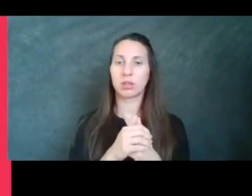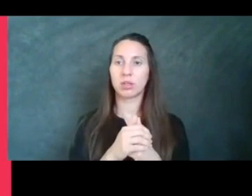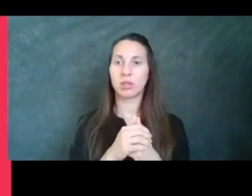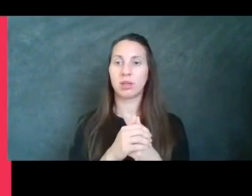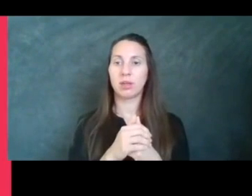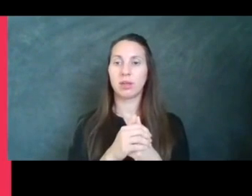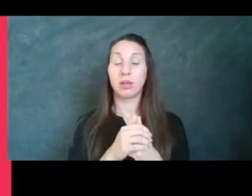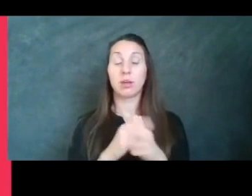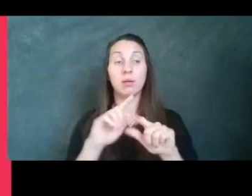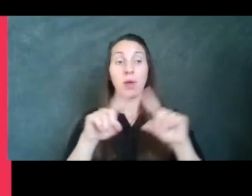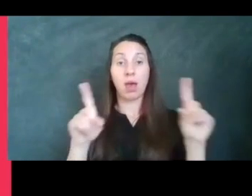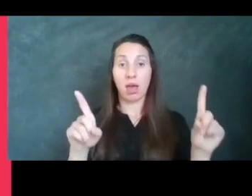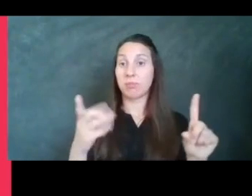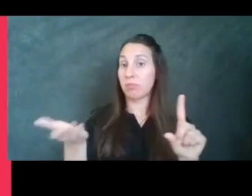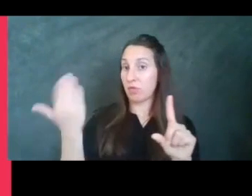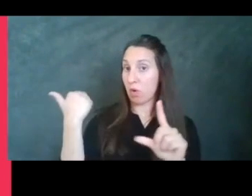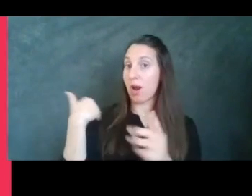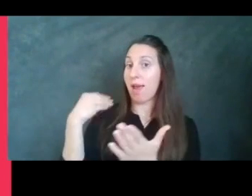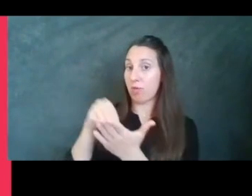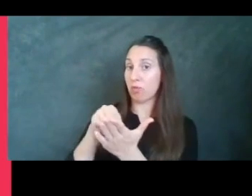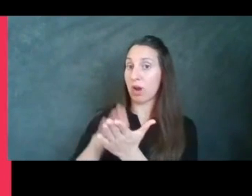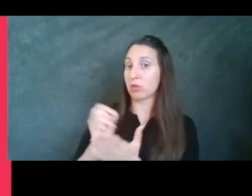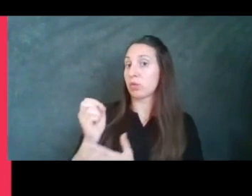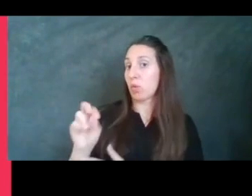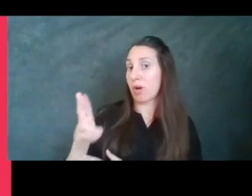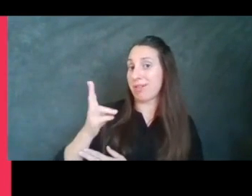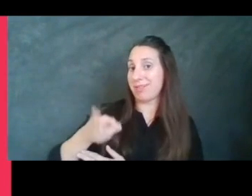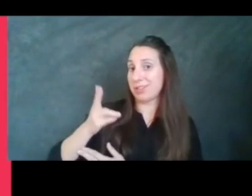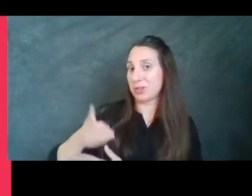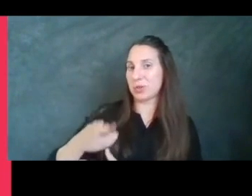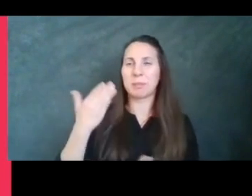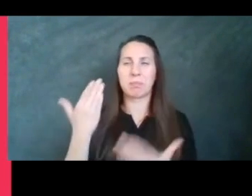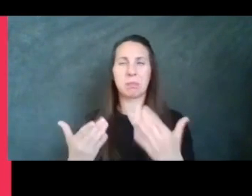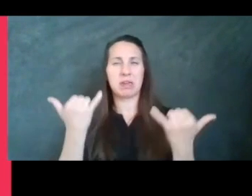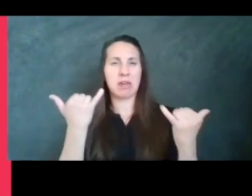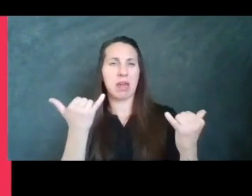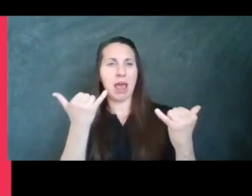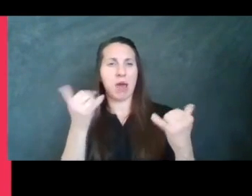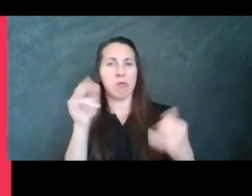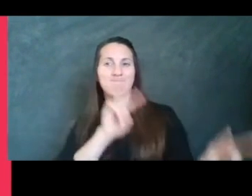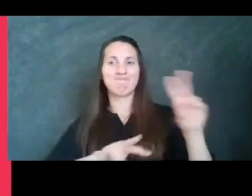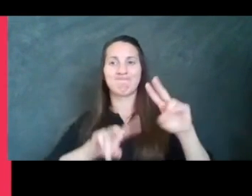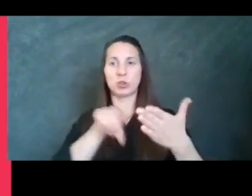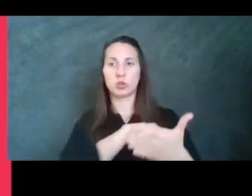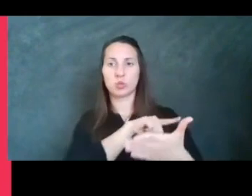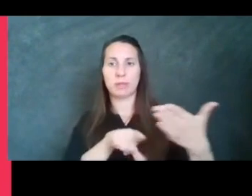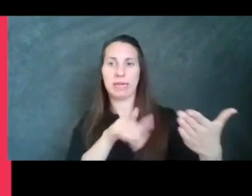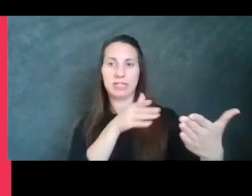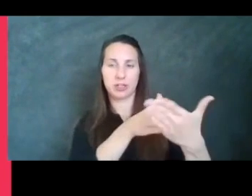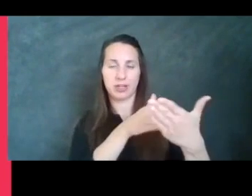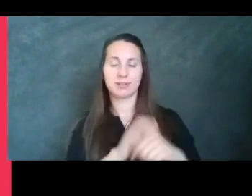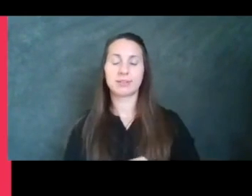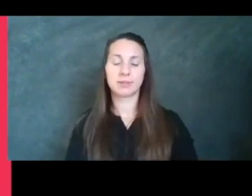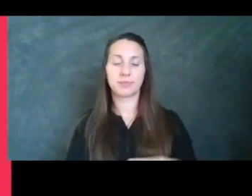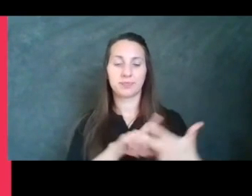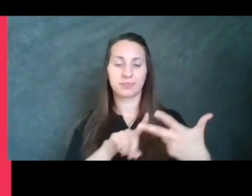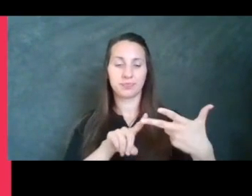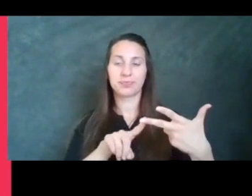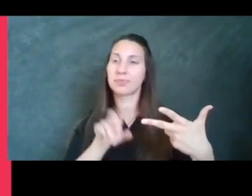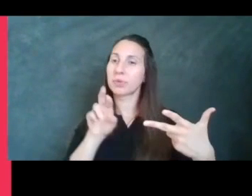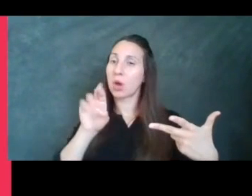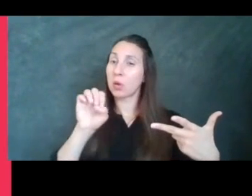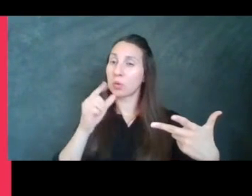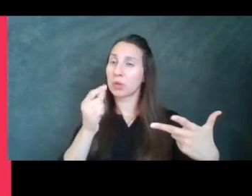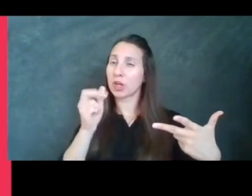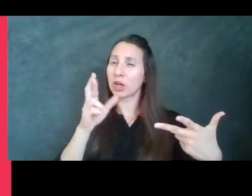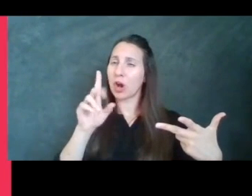of having this record or this history of a disability, they may be discriminated against based on that. And regarded as